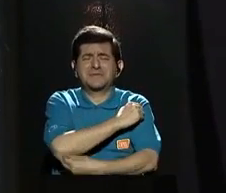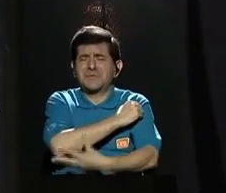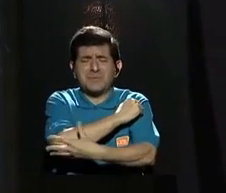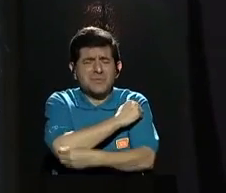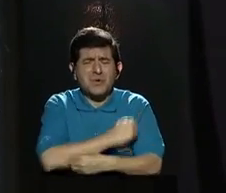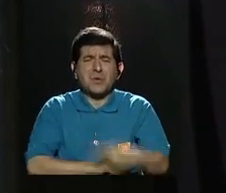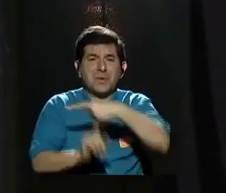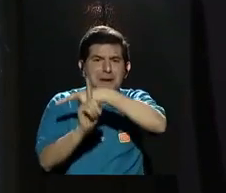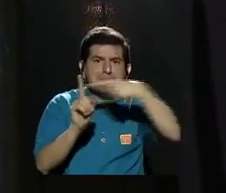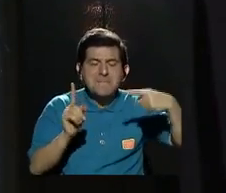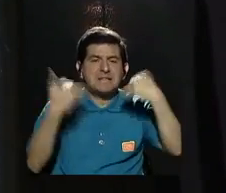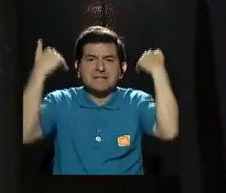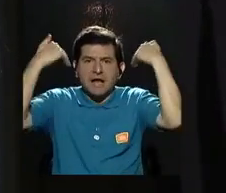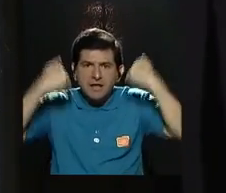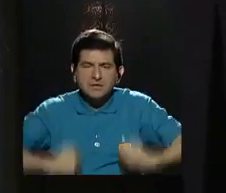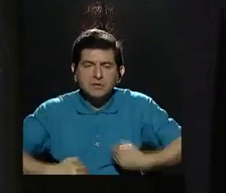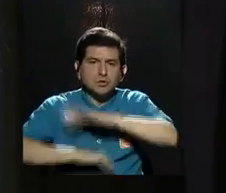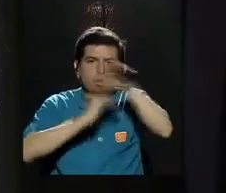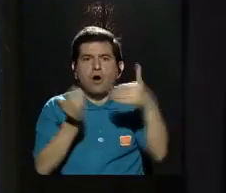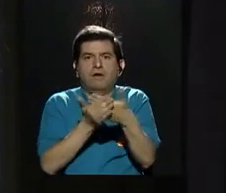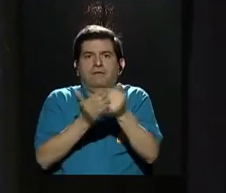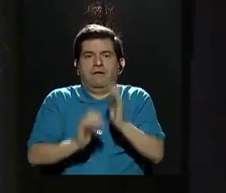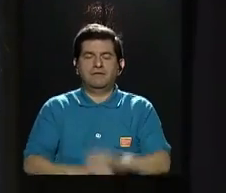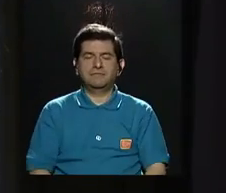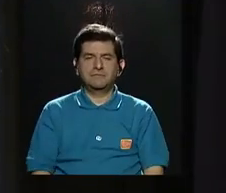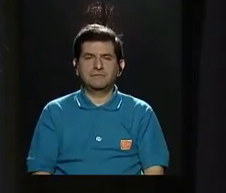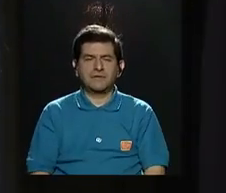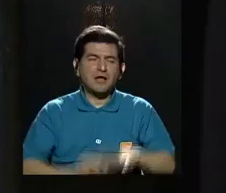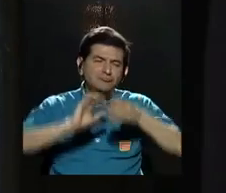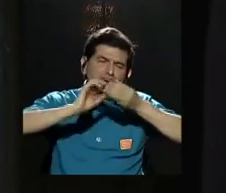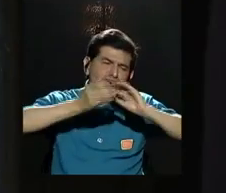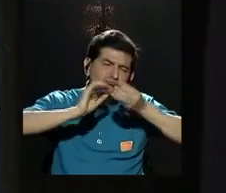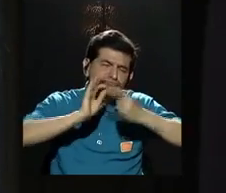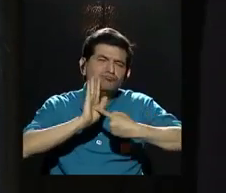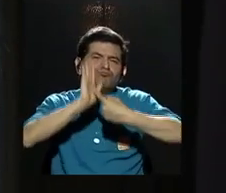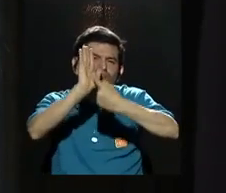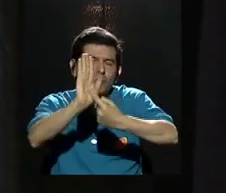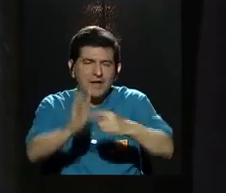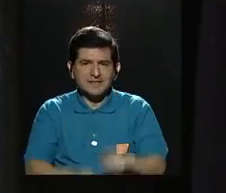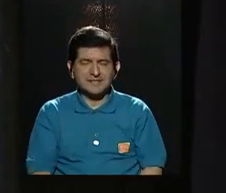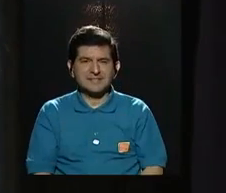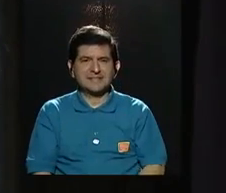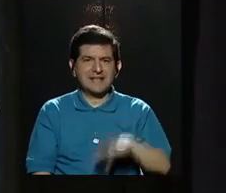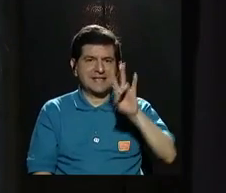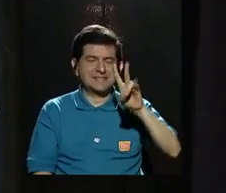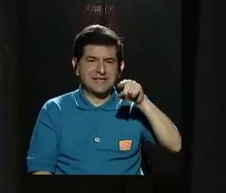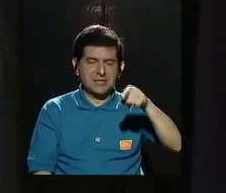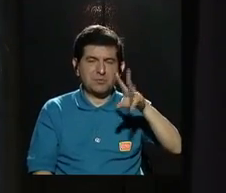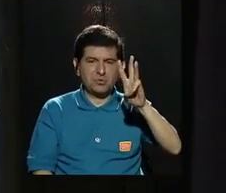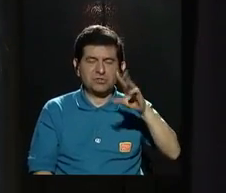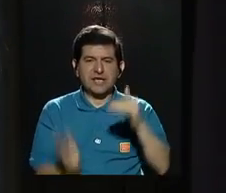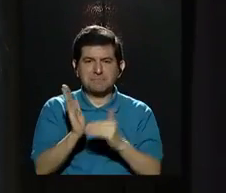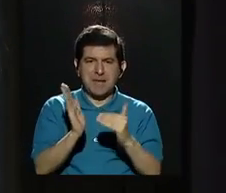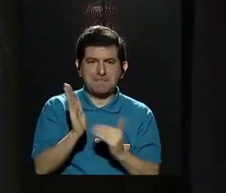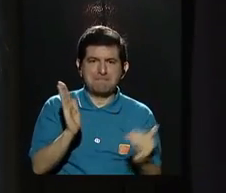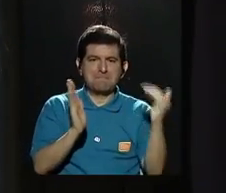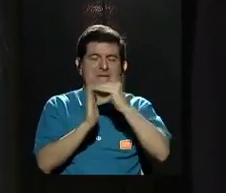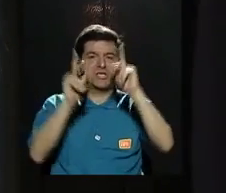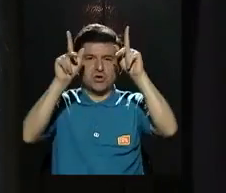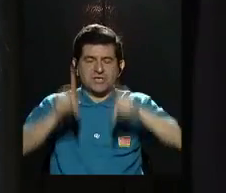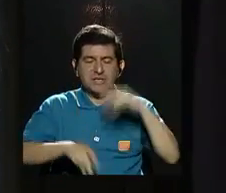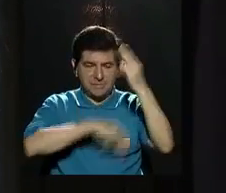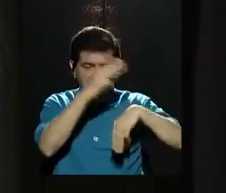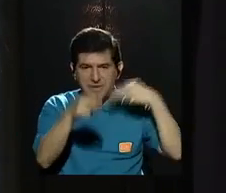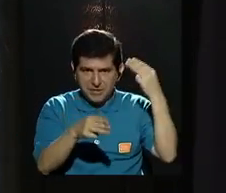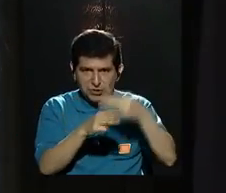Today, it has been calculated that there are approximately 7.6 billion people in the world, half of which